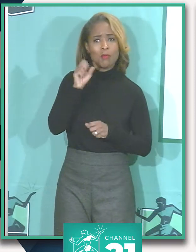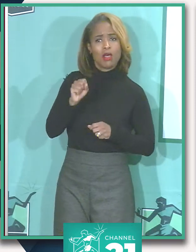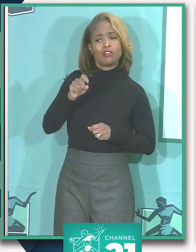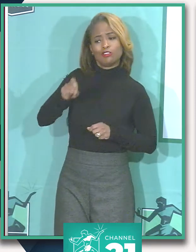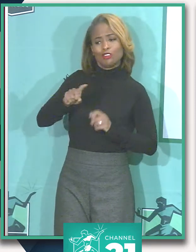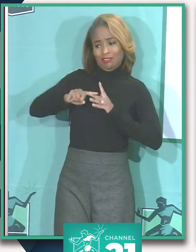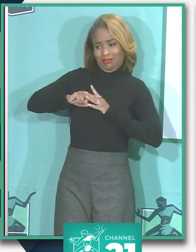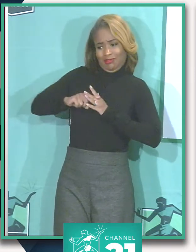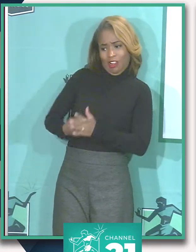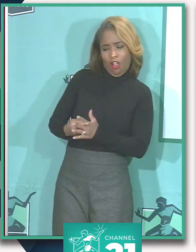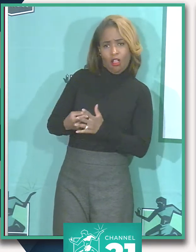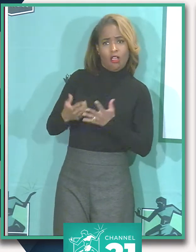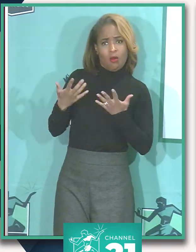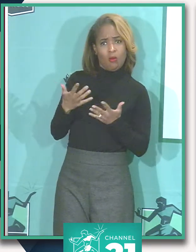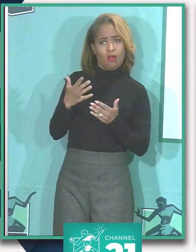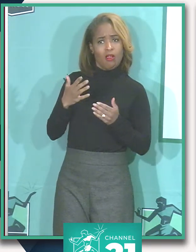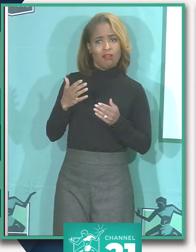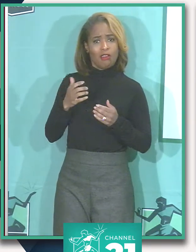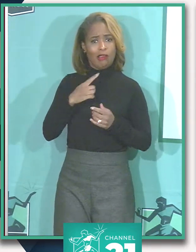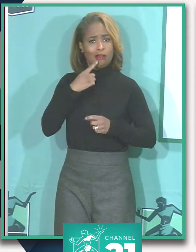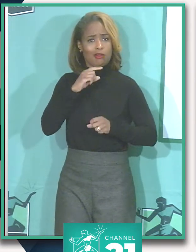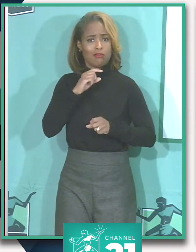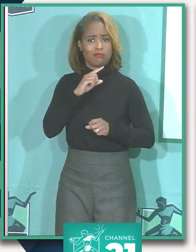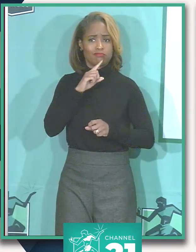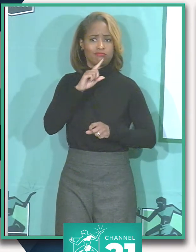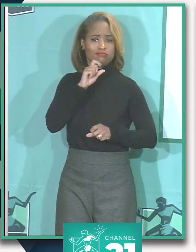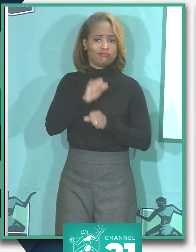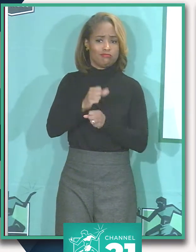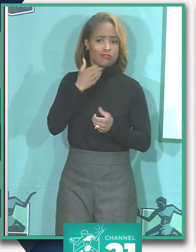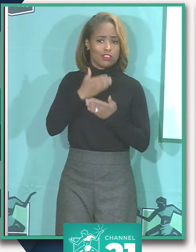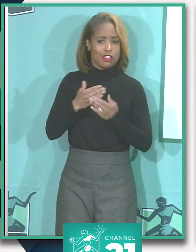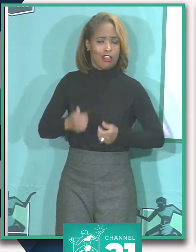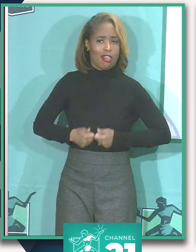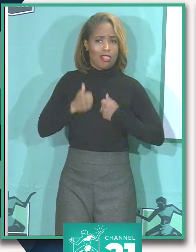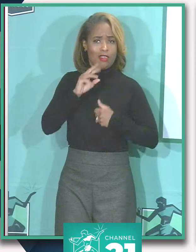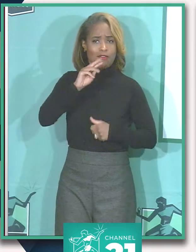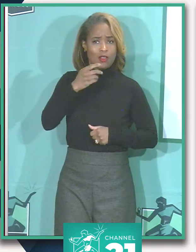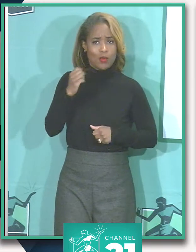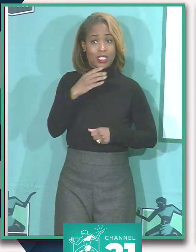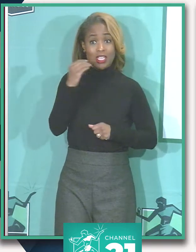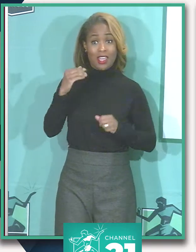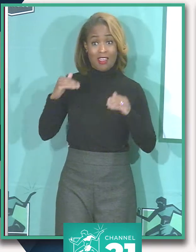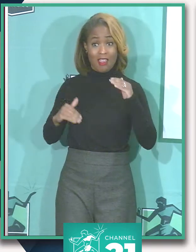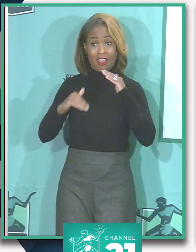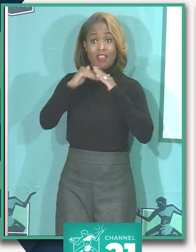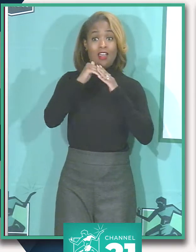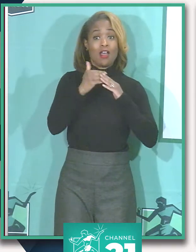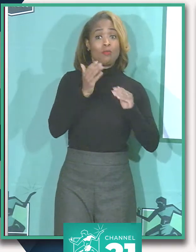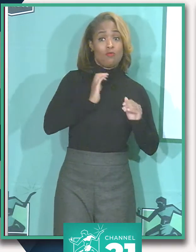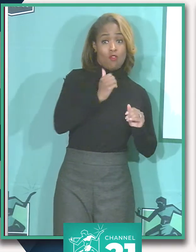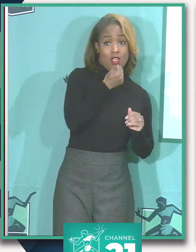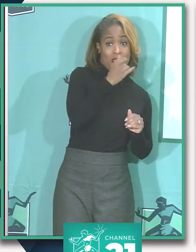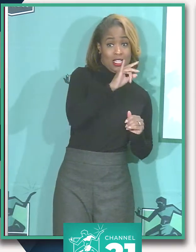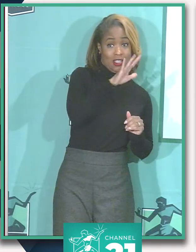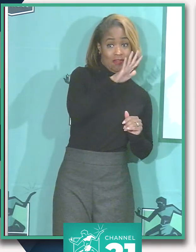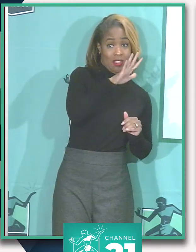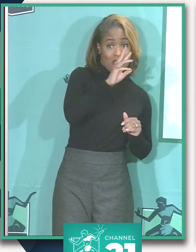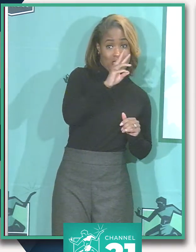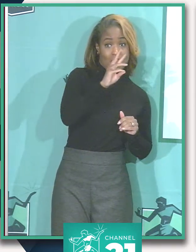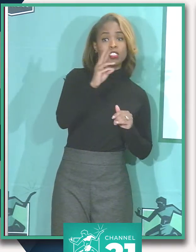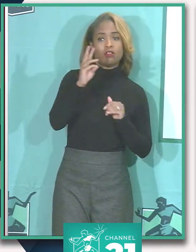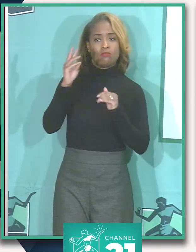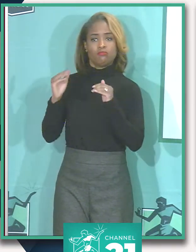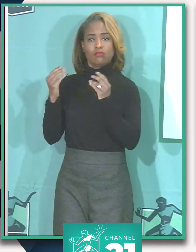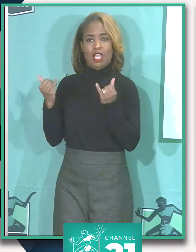start at a living wage. And the maximum pay is now from $18.56 to $21